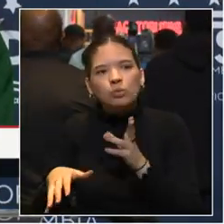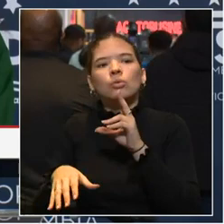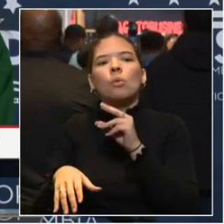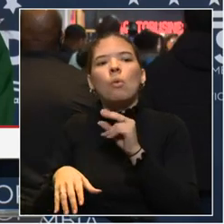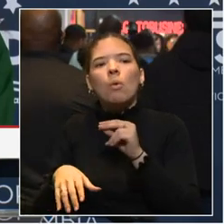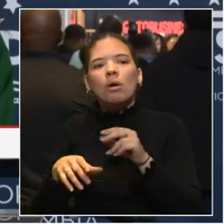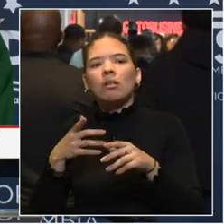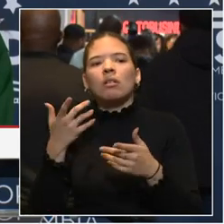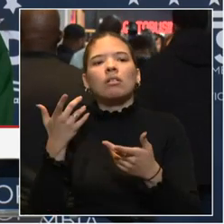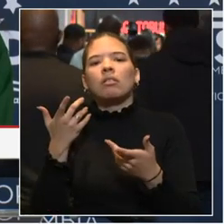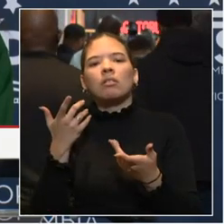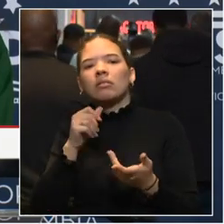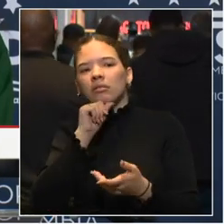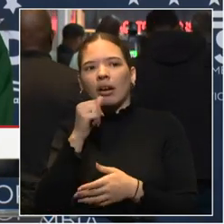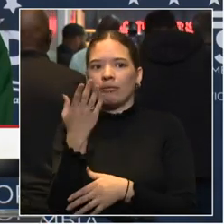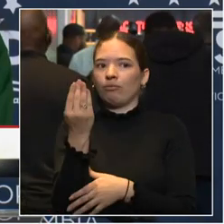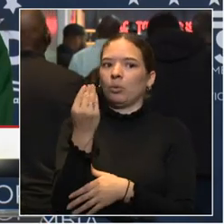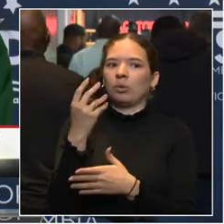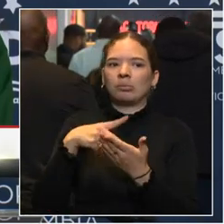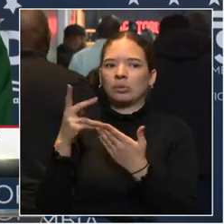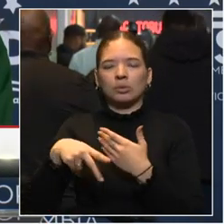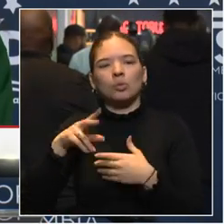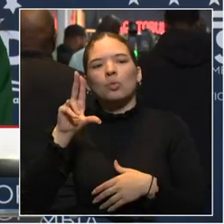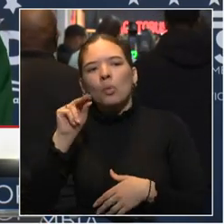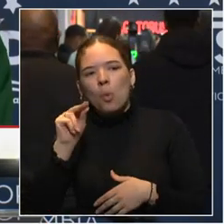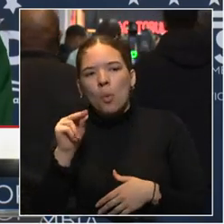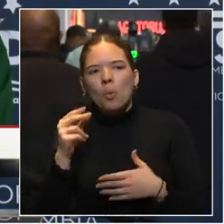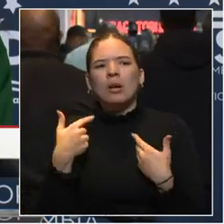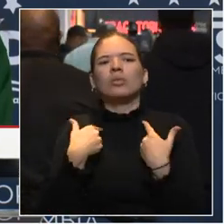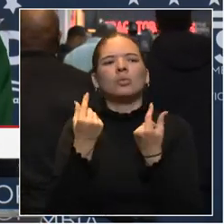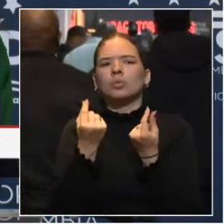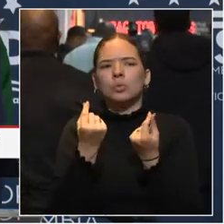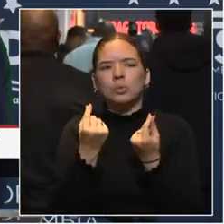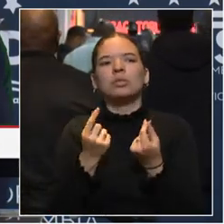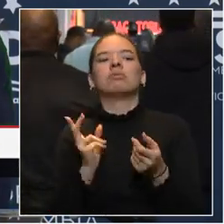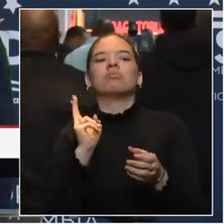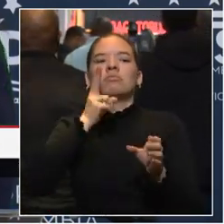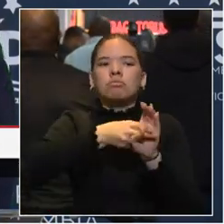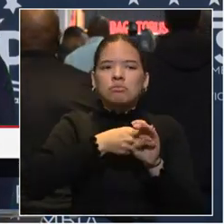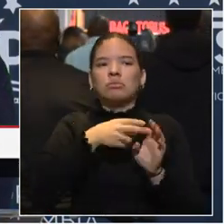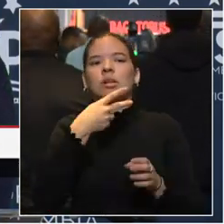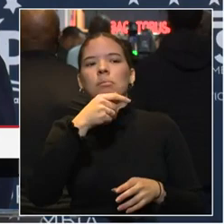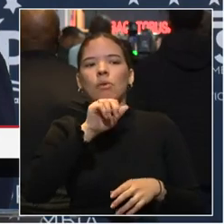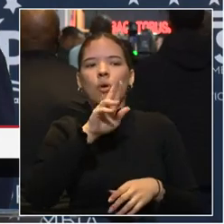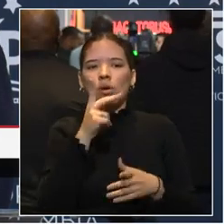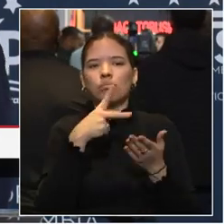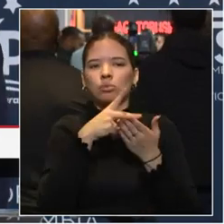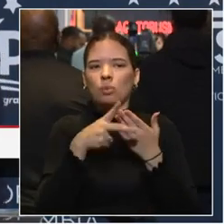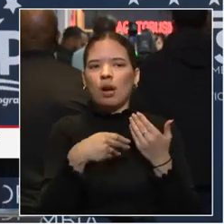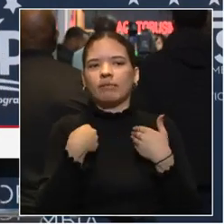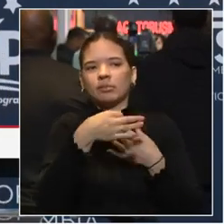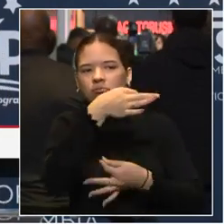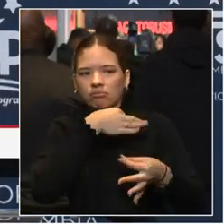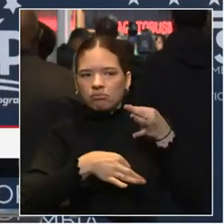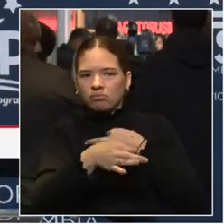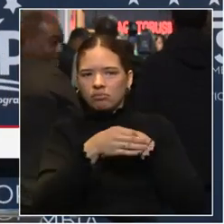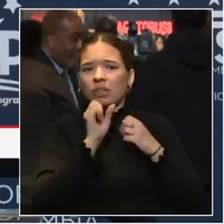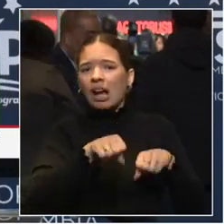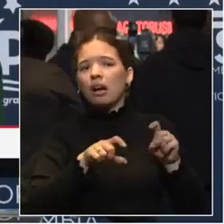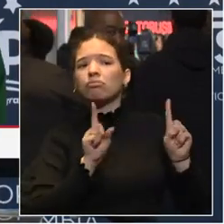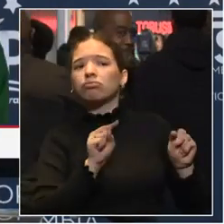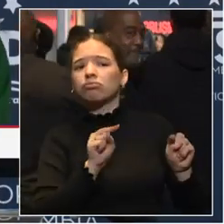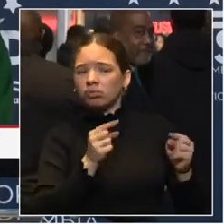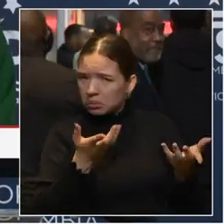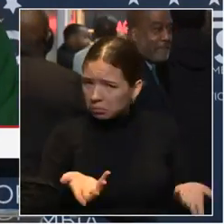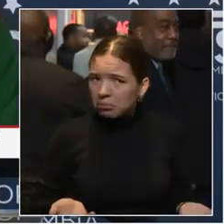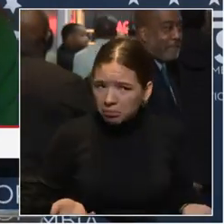age category that are going to be in parks and recreation programs. And a lot of our parks and recreation programs, I'll speak for DPR,